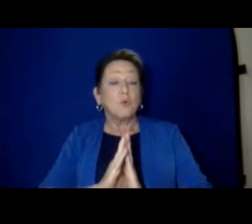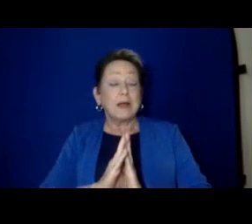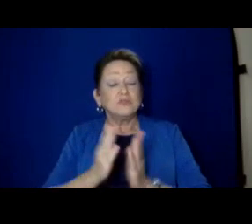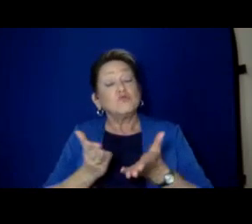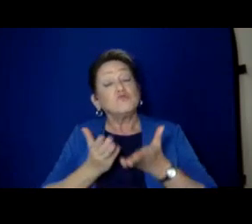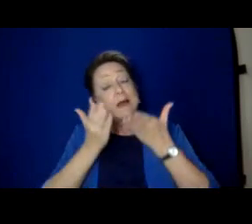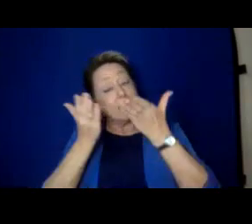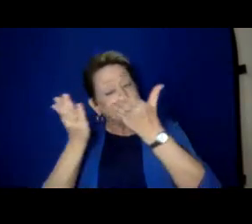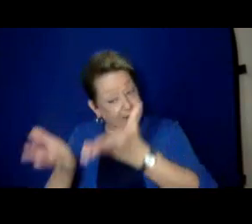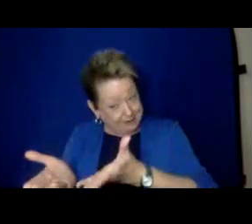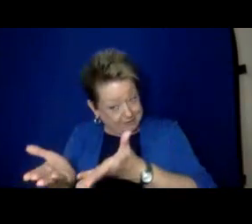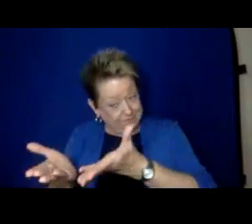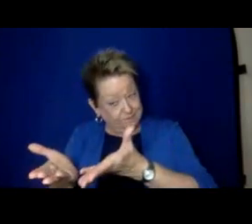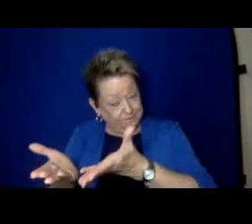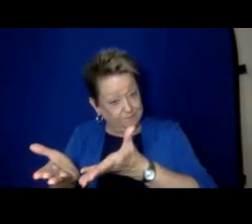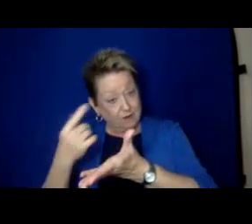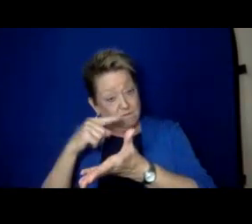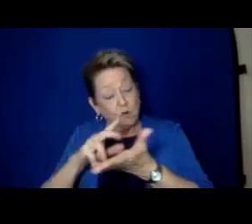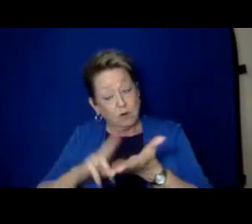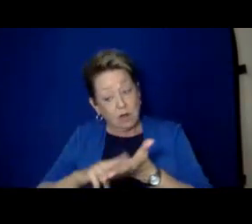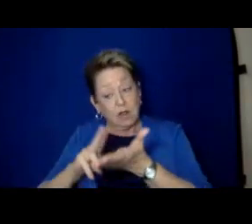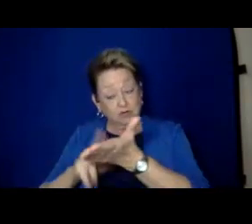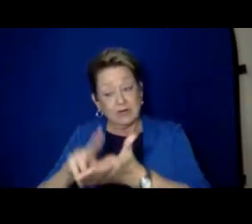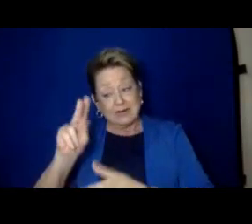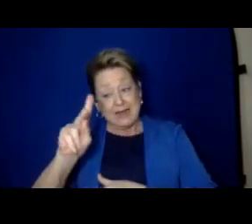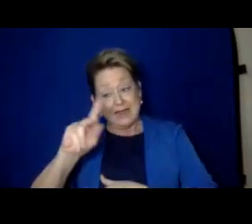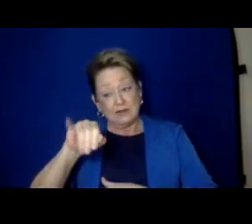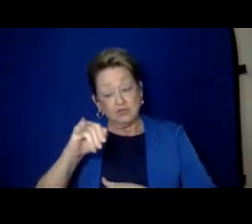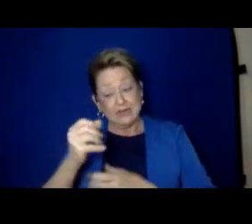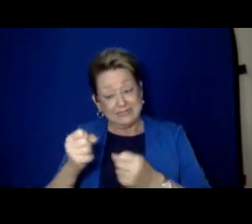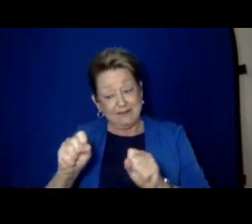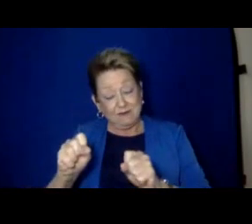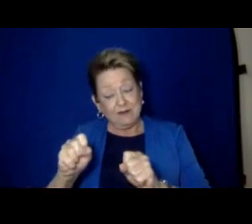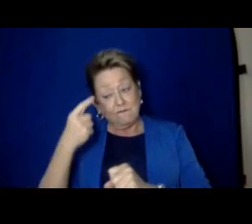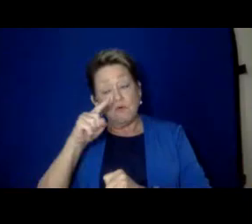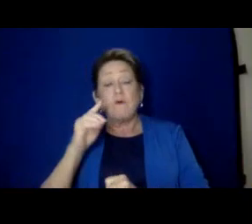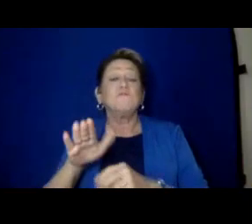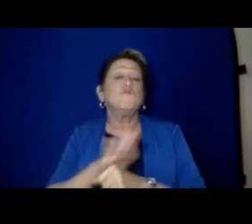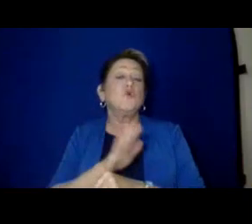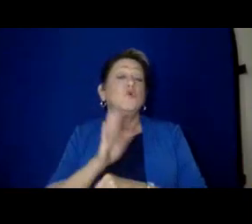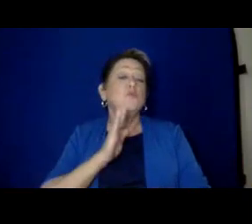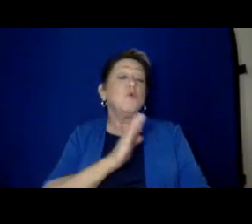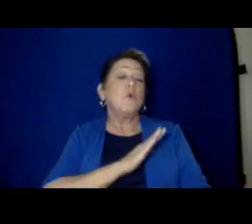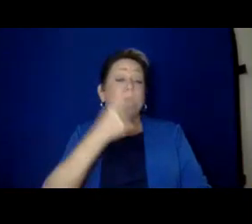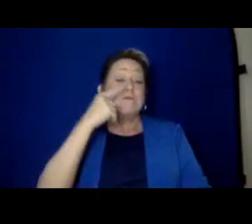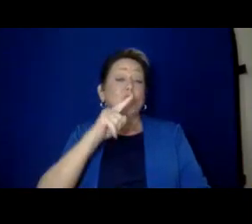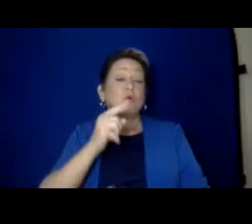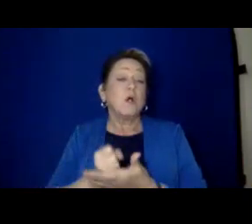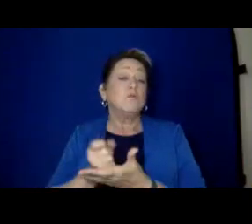Committee recommend this resolution for the contract award to K&J Safety to the full board for approval.